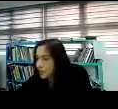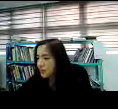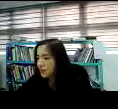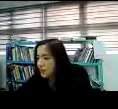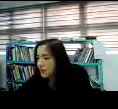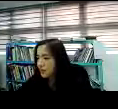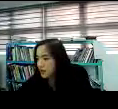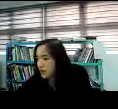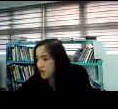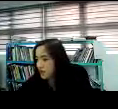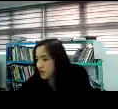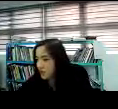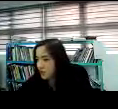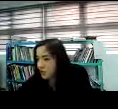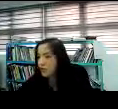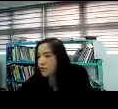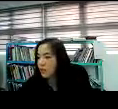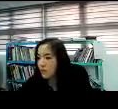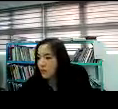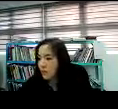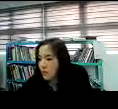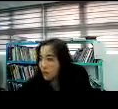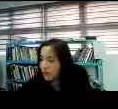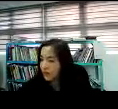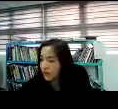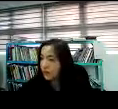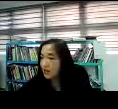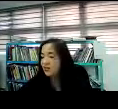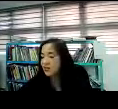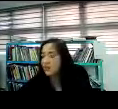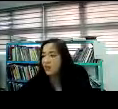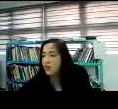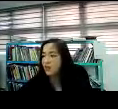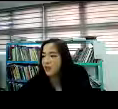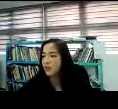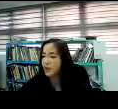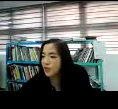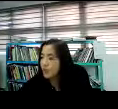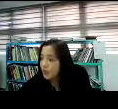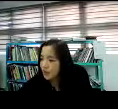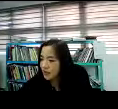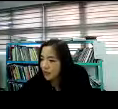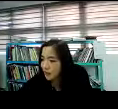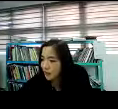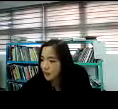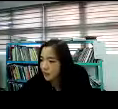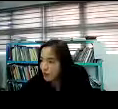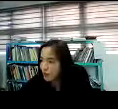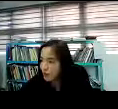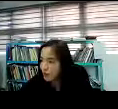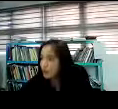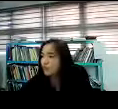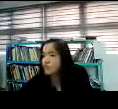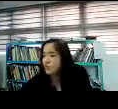one. This is mosquito repellent property of ilang-ilang. Ayan po. So, ganito po siya. Pwede nyo po